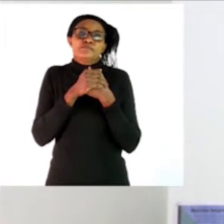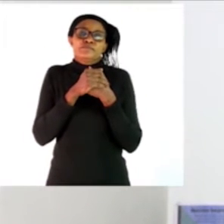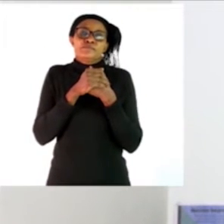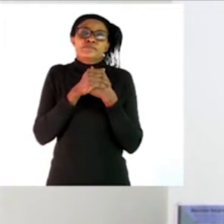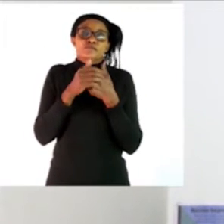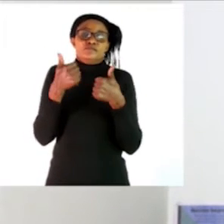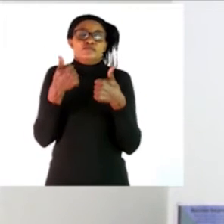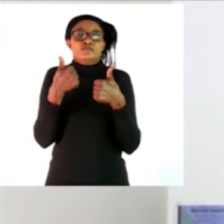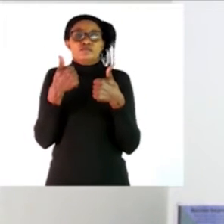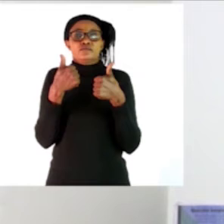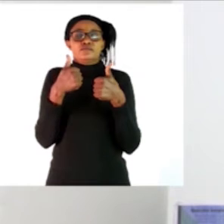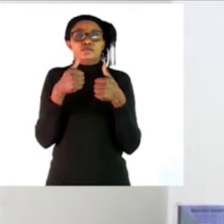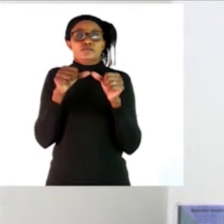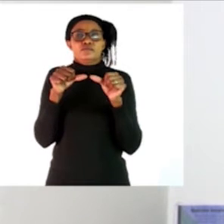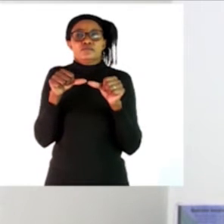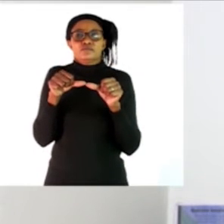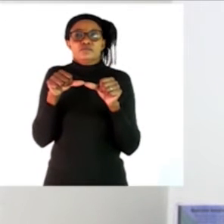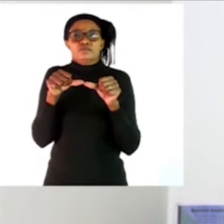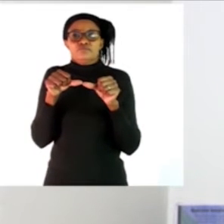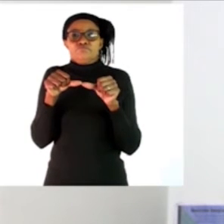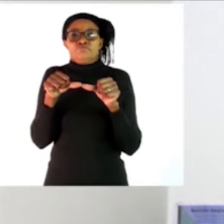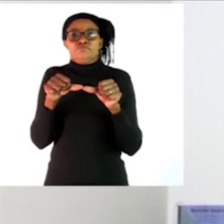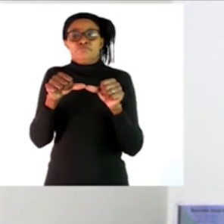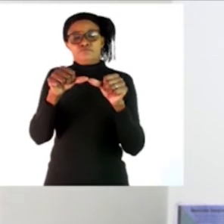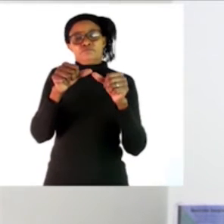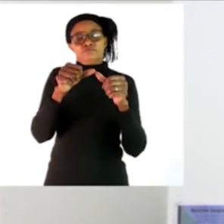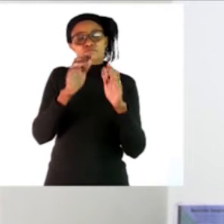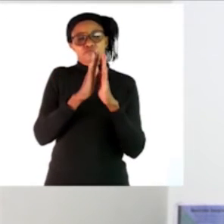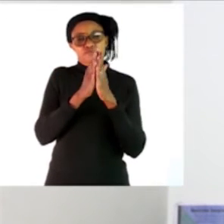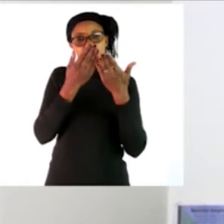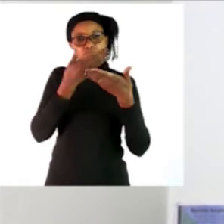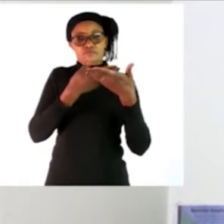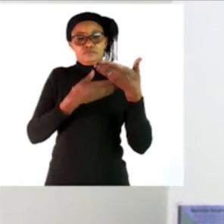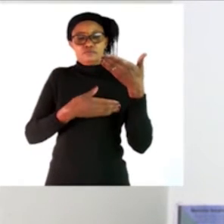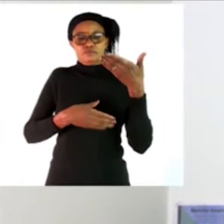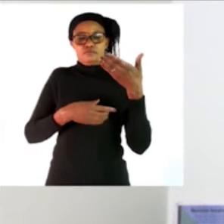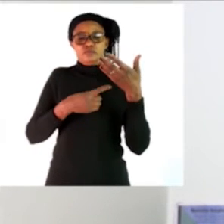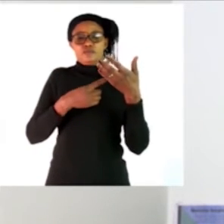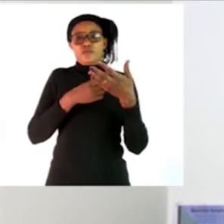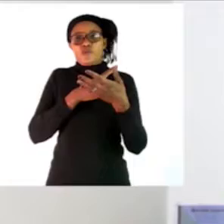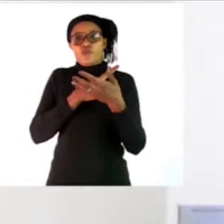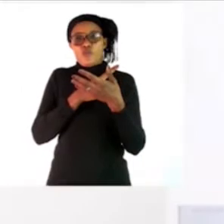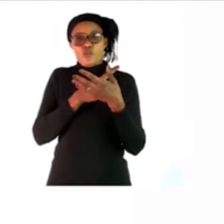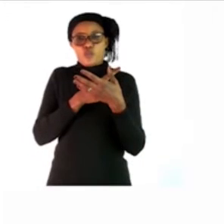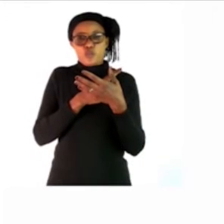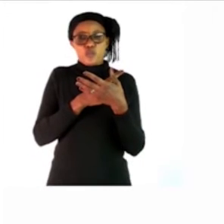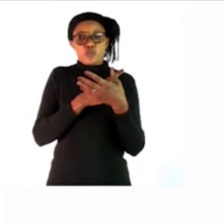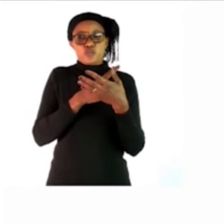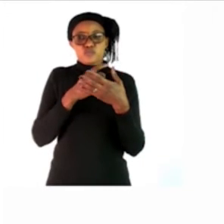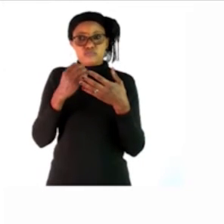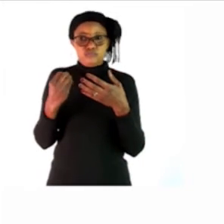Good. Let's continue with the next page. Page